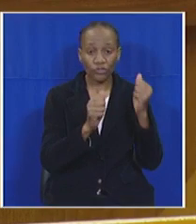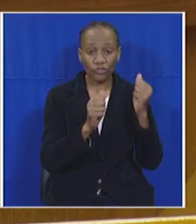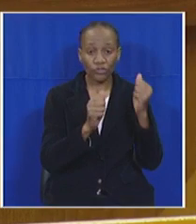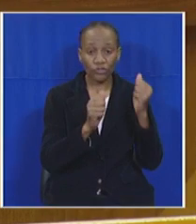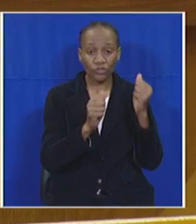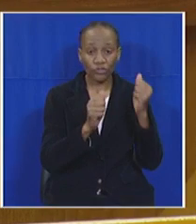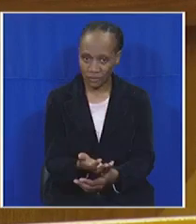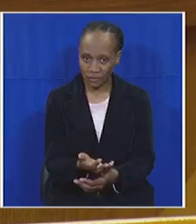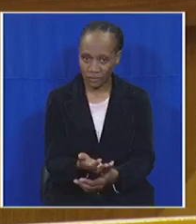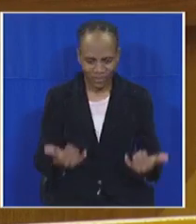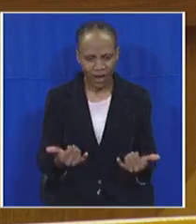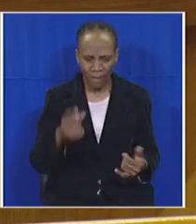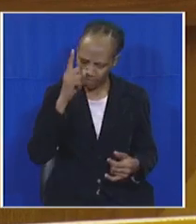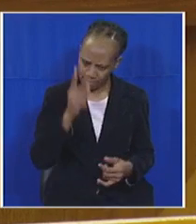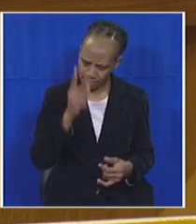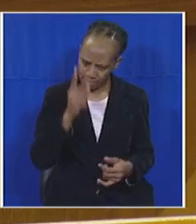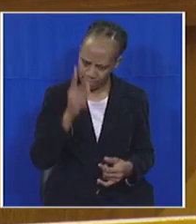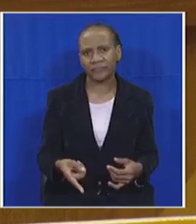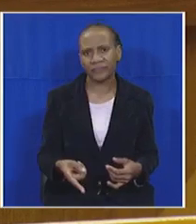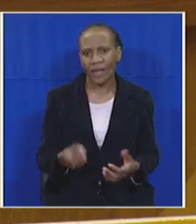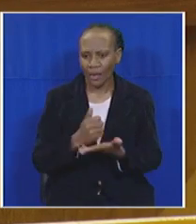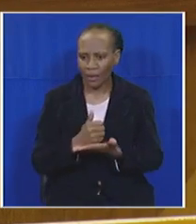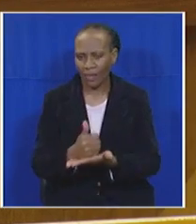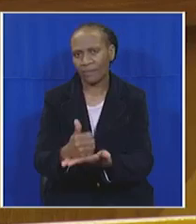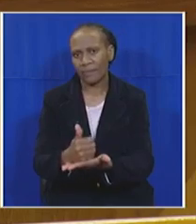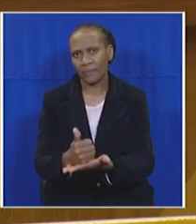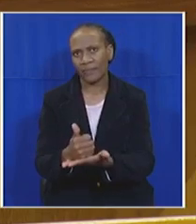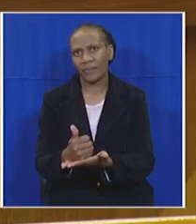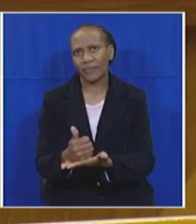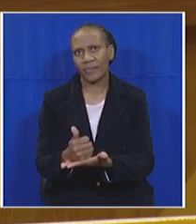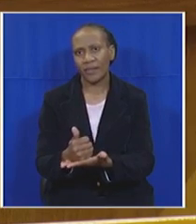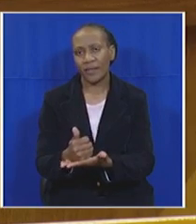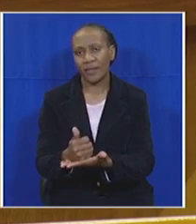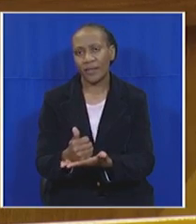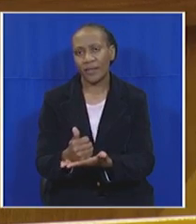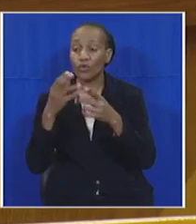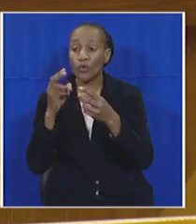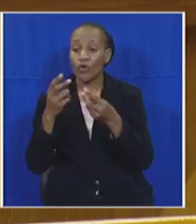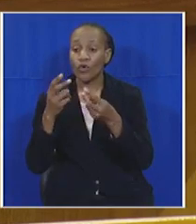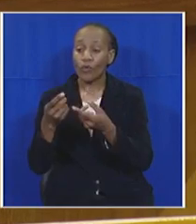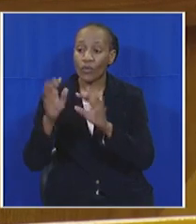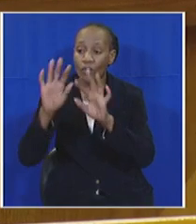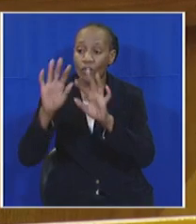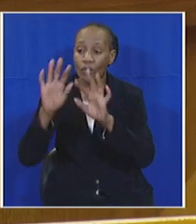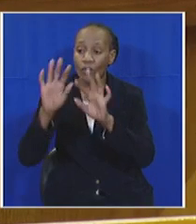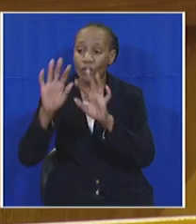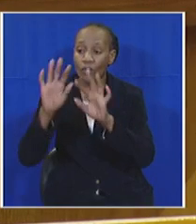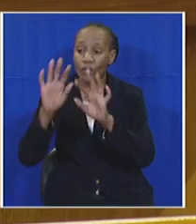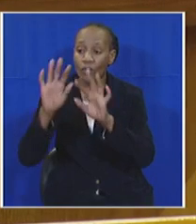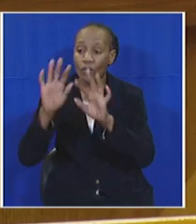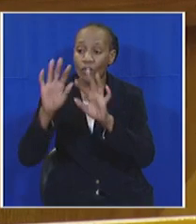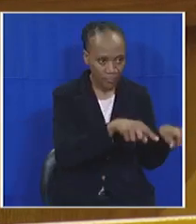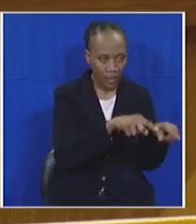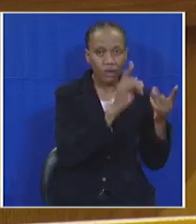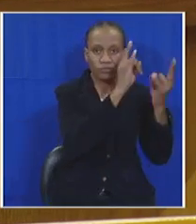have by now been an answer to the urban migration challenge from rural communities who